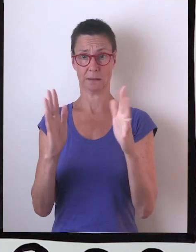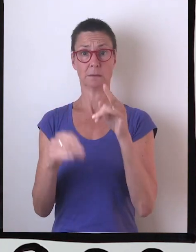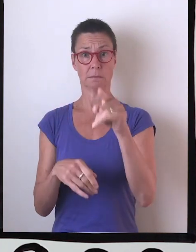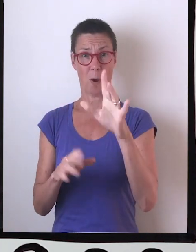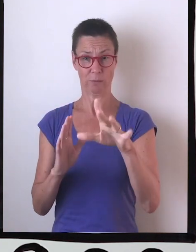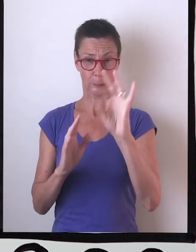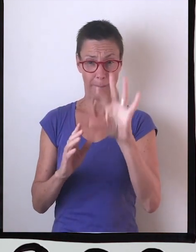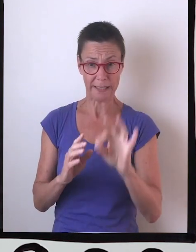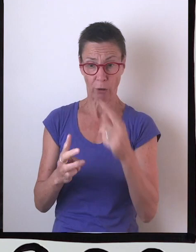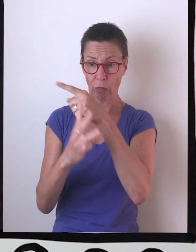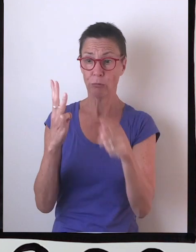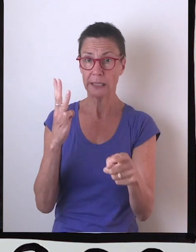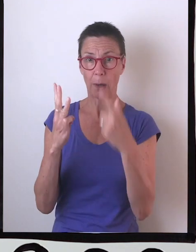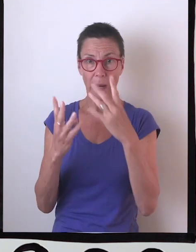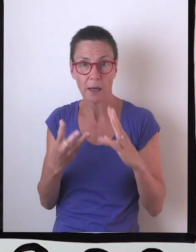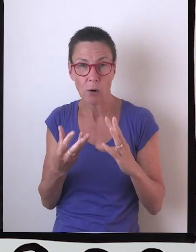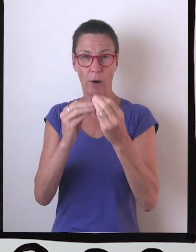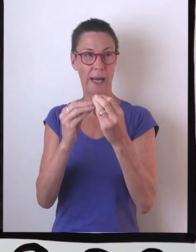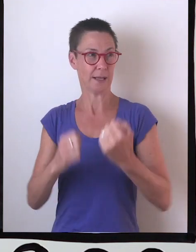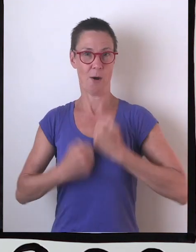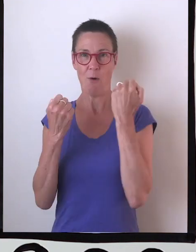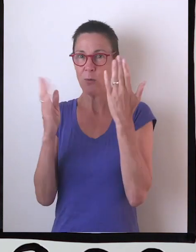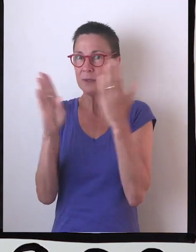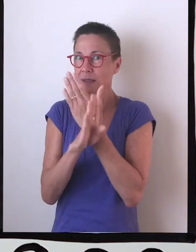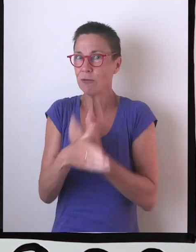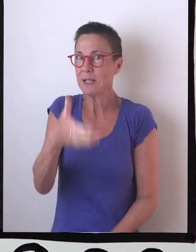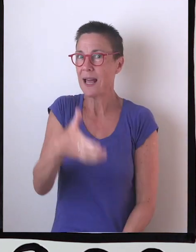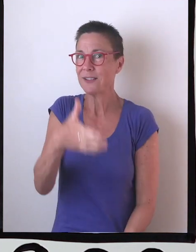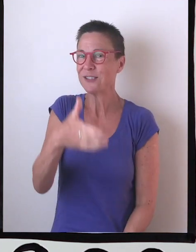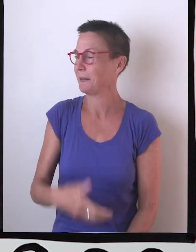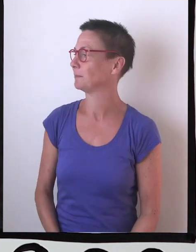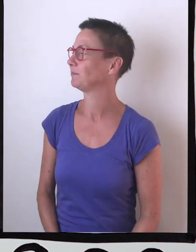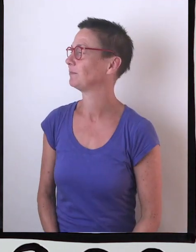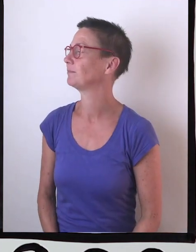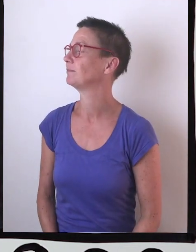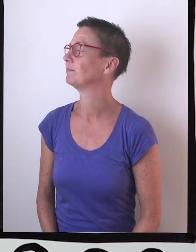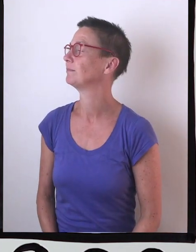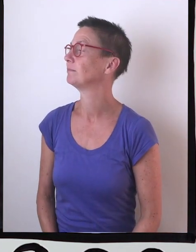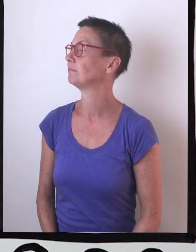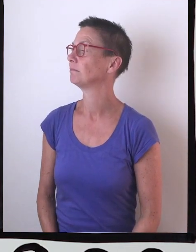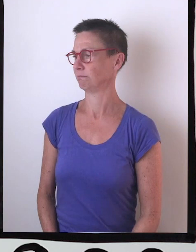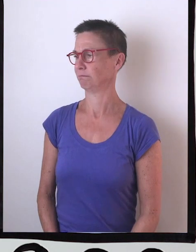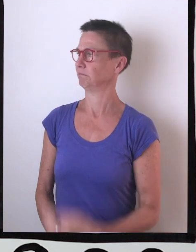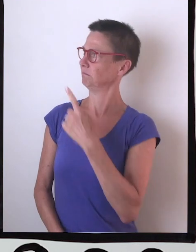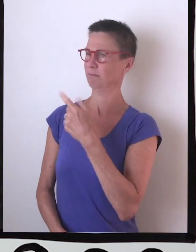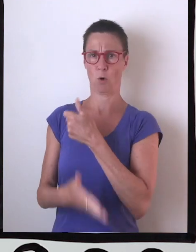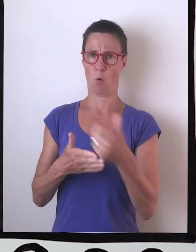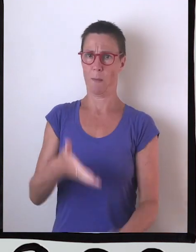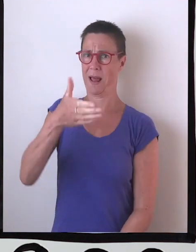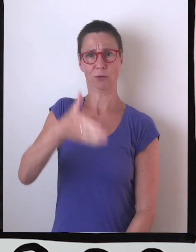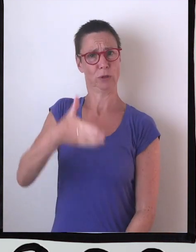then you're going to pick three, and then we'll make up our own secret handshake with those three. Okay? Okay. Cool. Let's start off with a